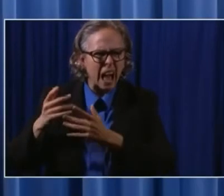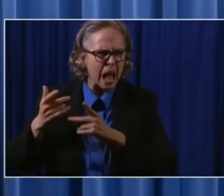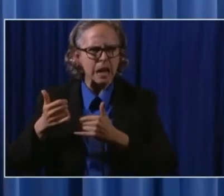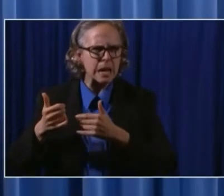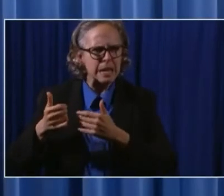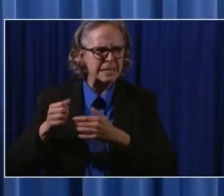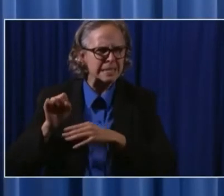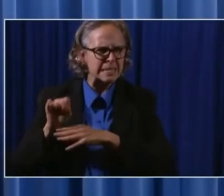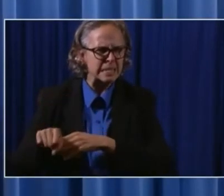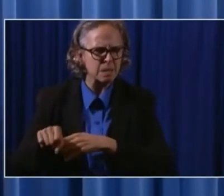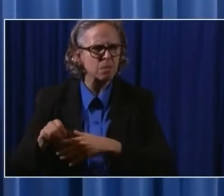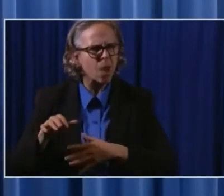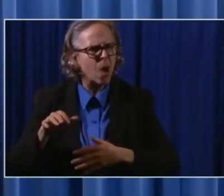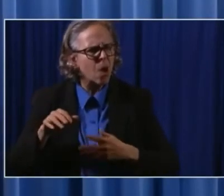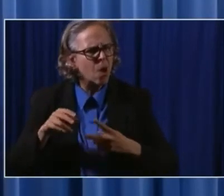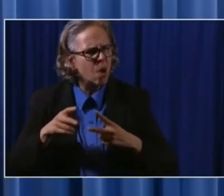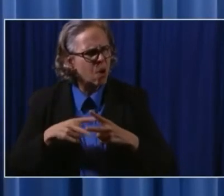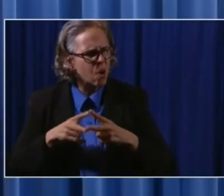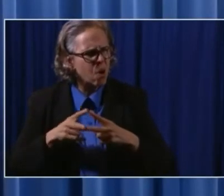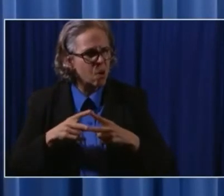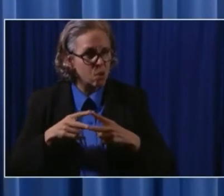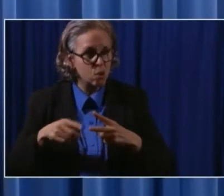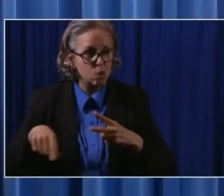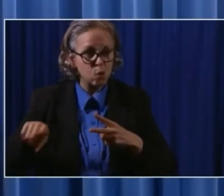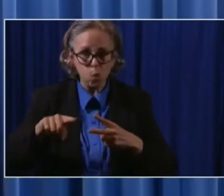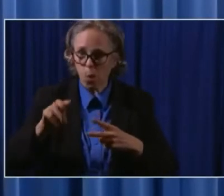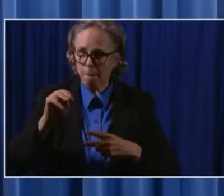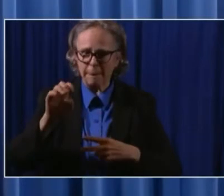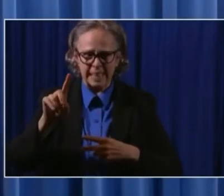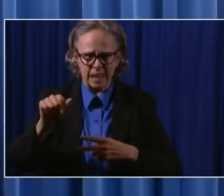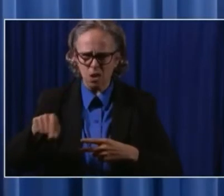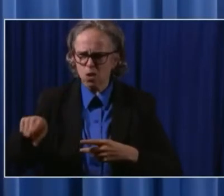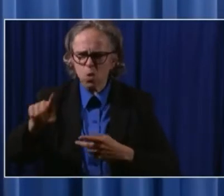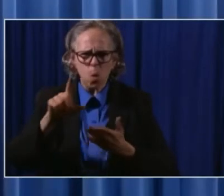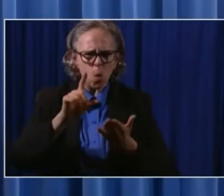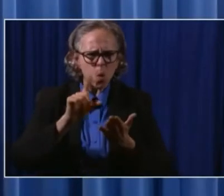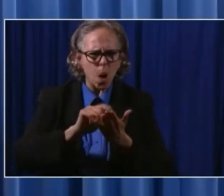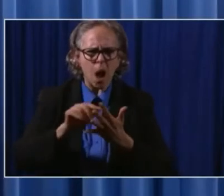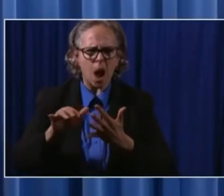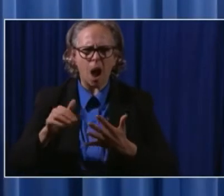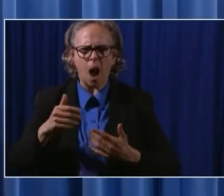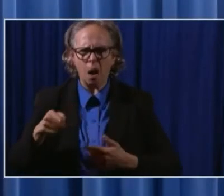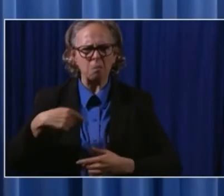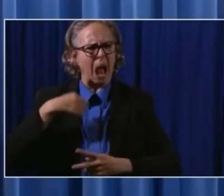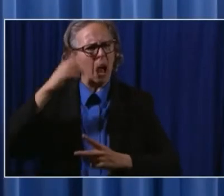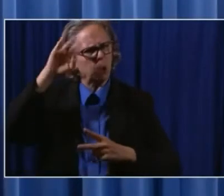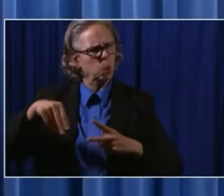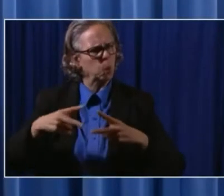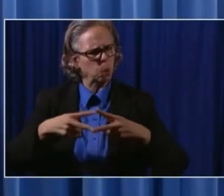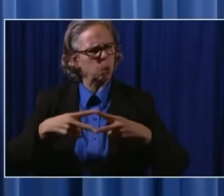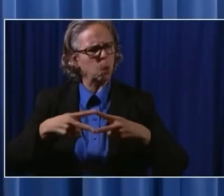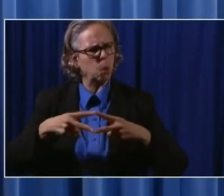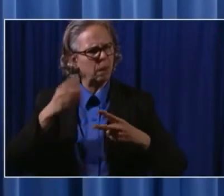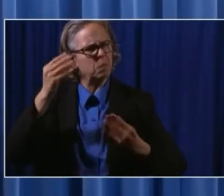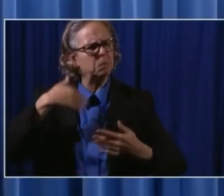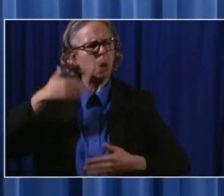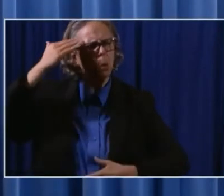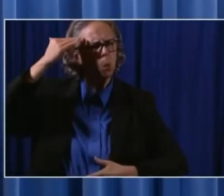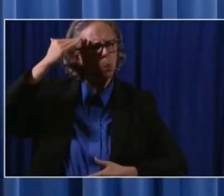of that was reported by you and by others. So sure, we were certainly aware of that, aware of